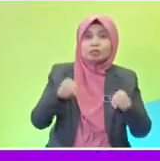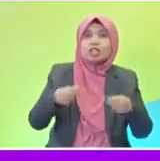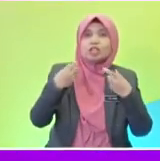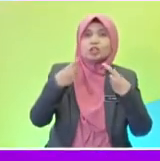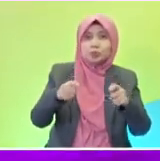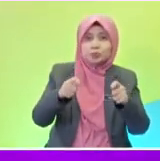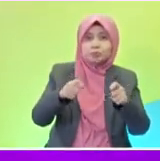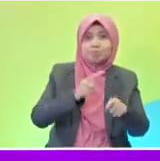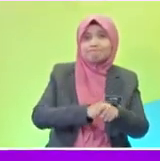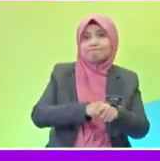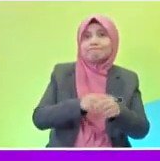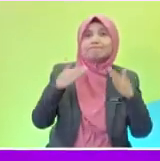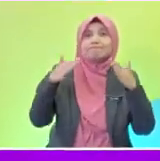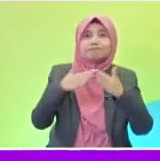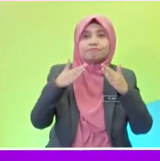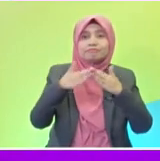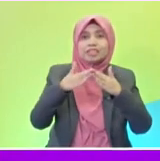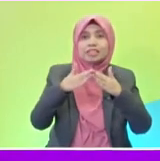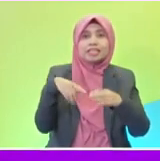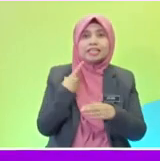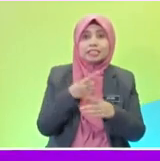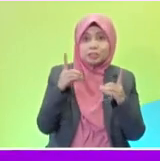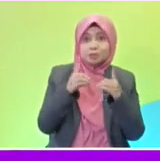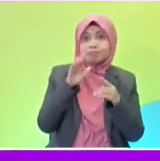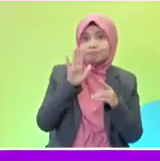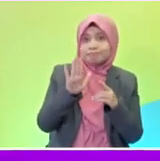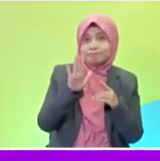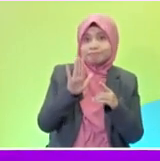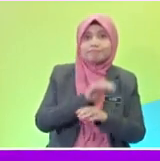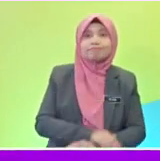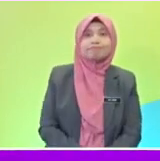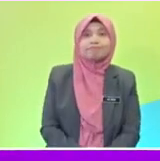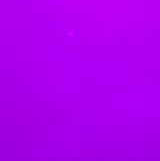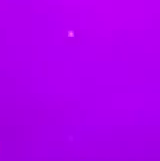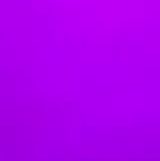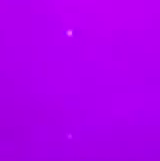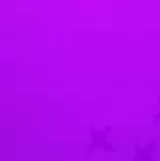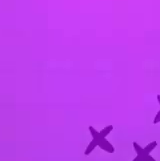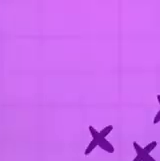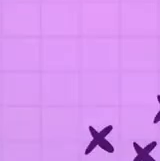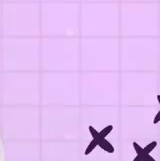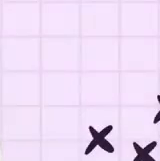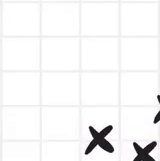going for a short break again and we'll be right back here on Did It tvkpm.